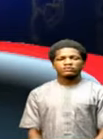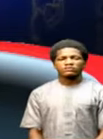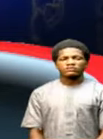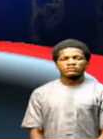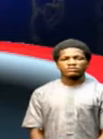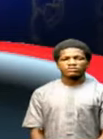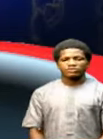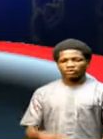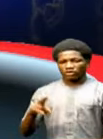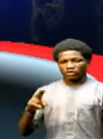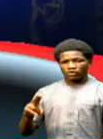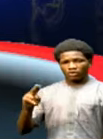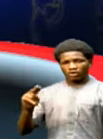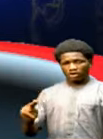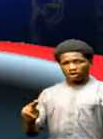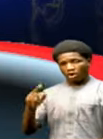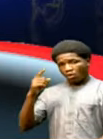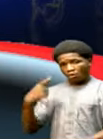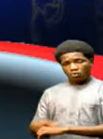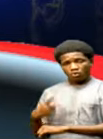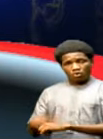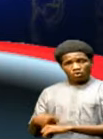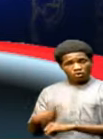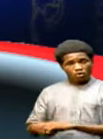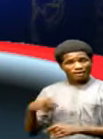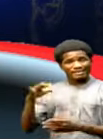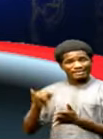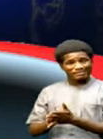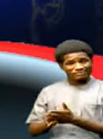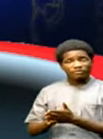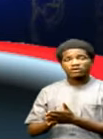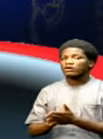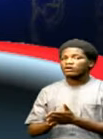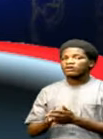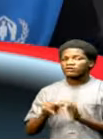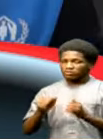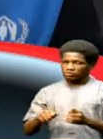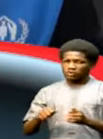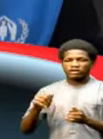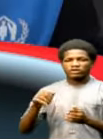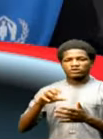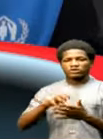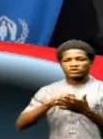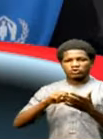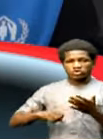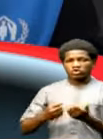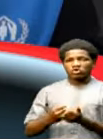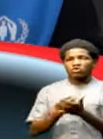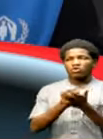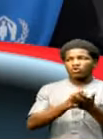The United Nations has warned that it could be forced to slash aid for children in Yemen